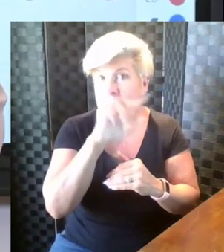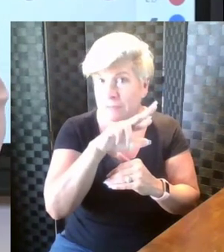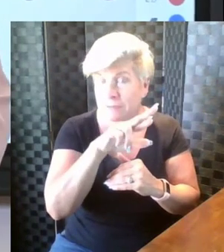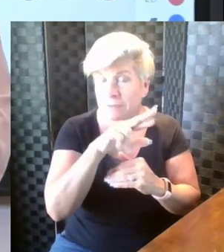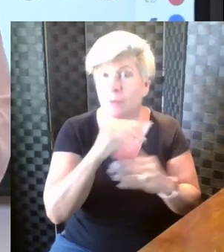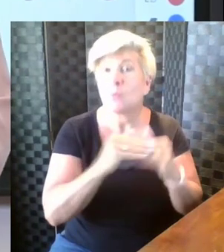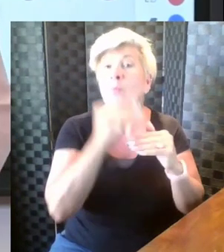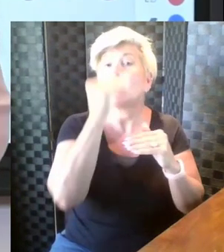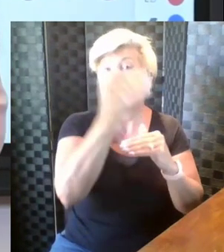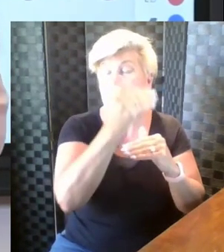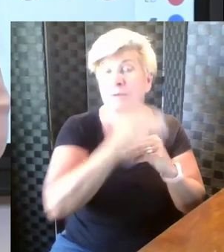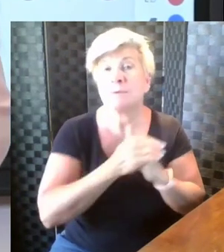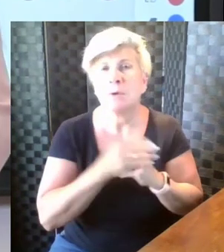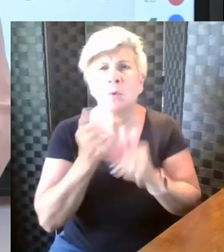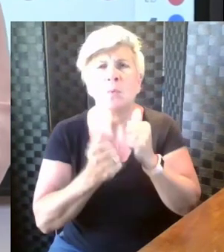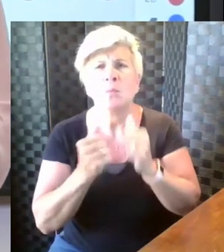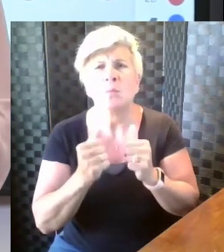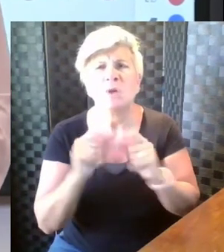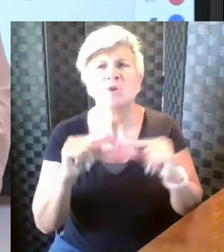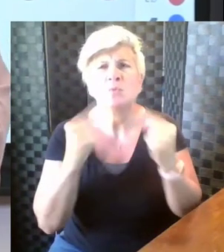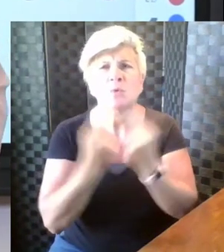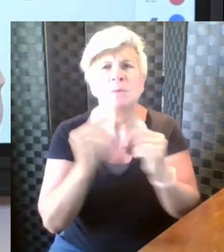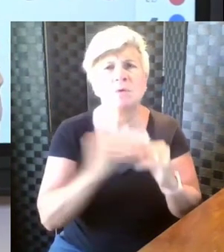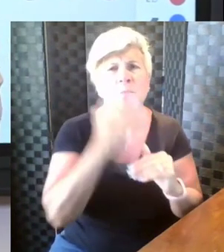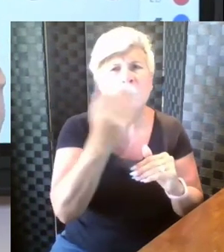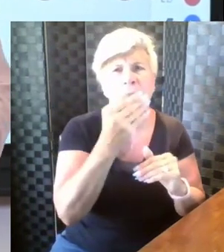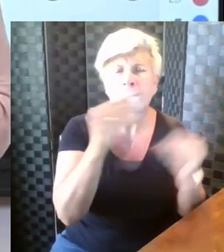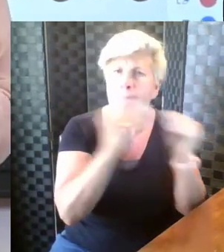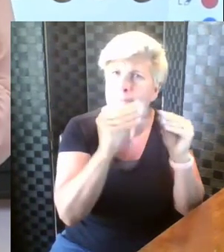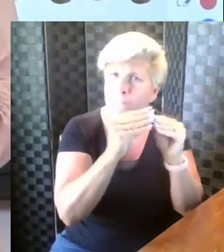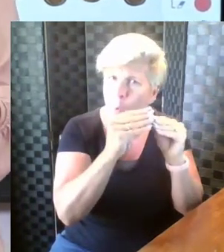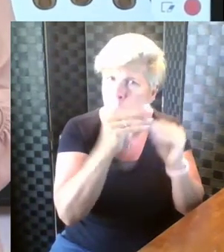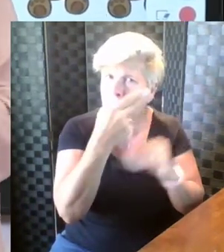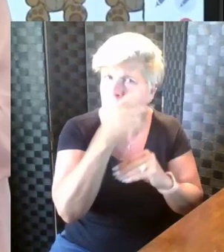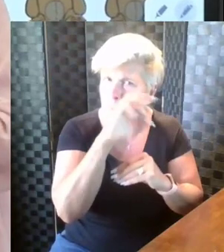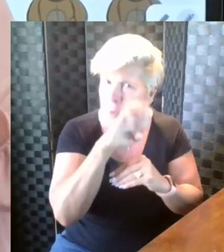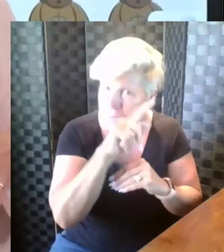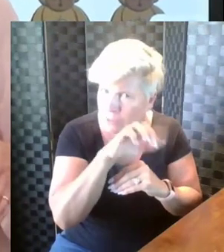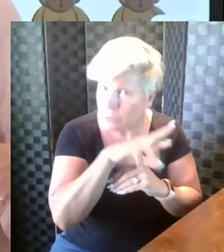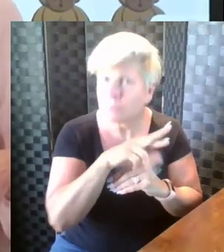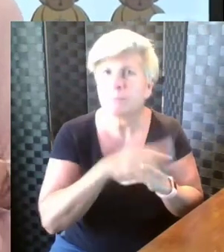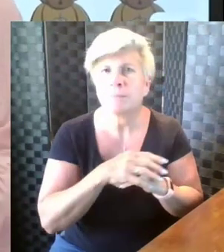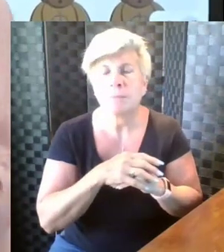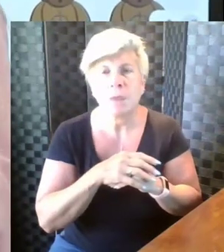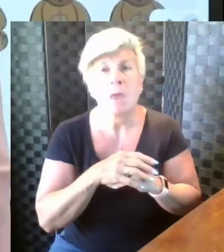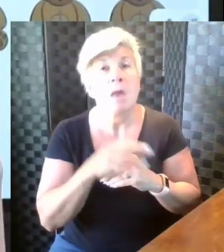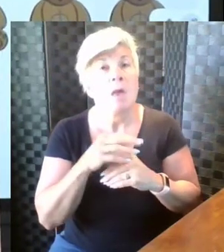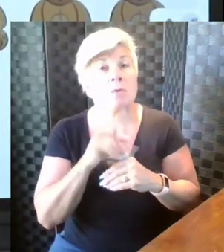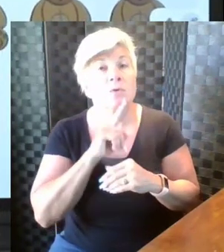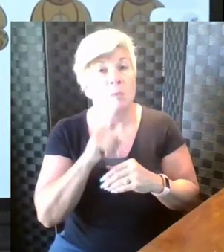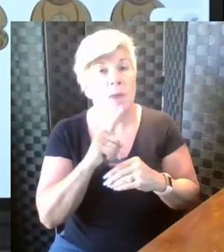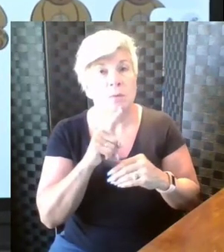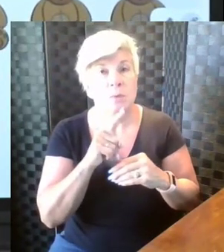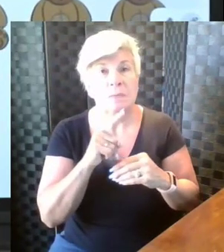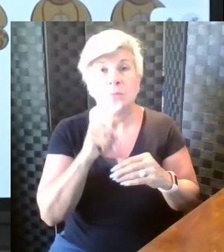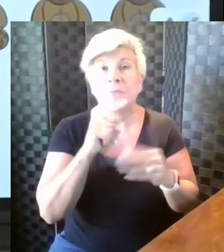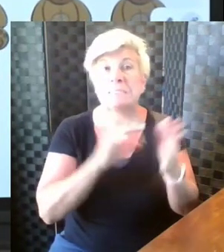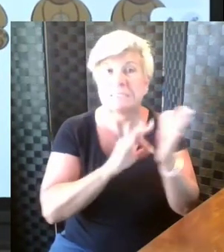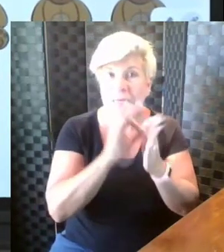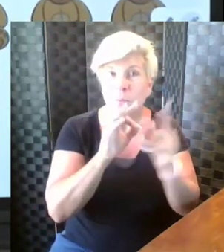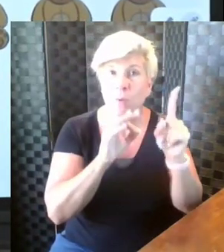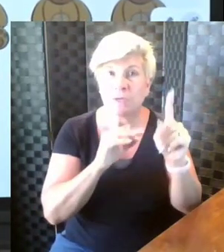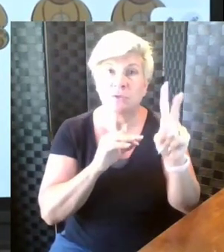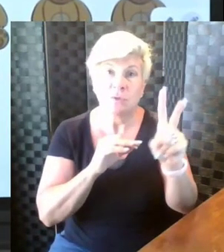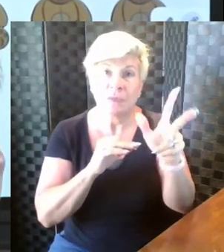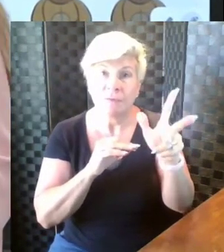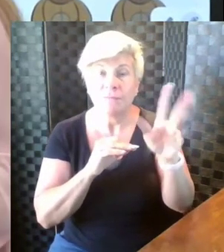home to impress some people. But which group is greater or has more? And so a couple lessons ago, we actually went through and counted